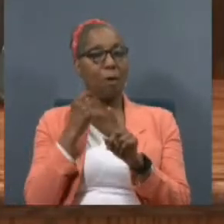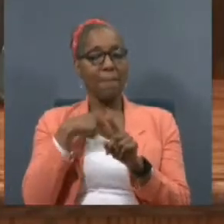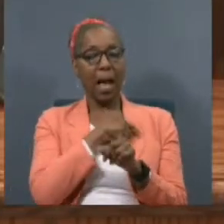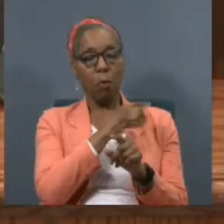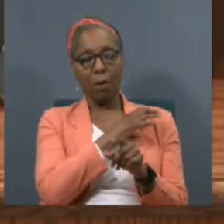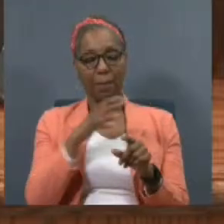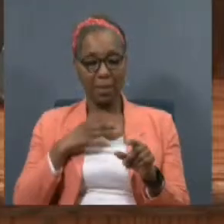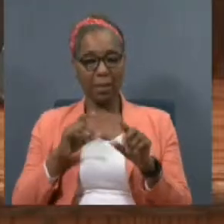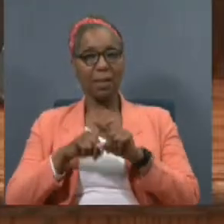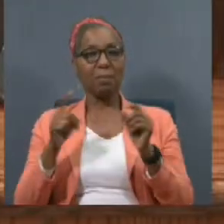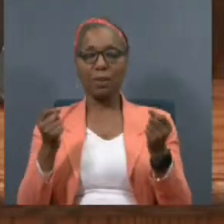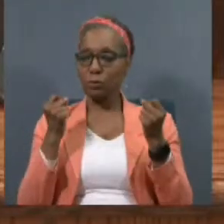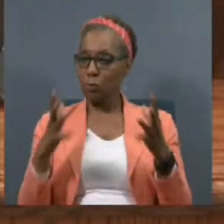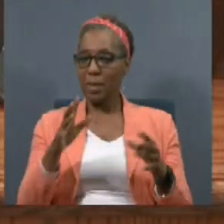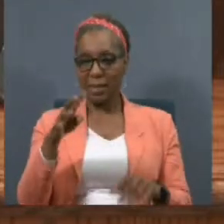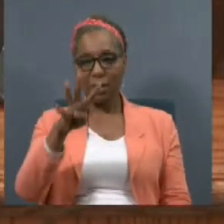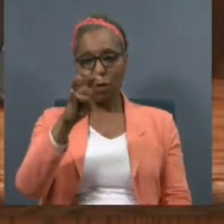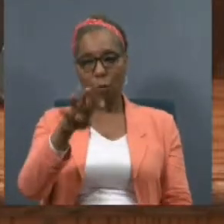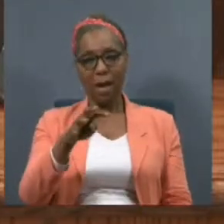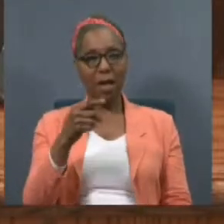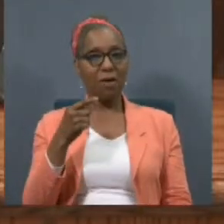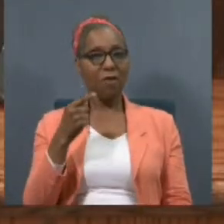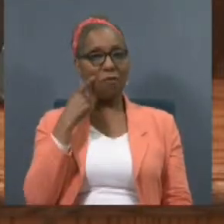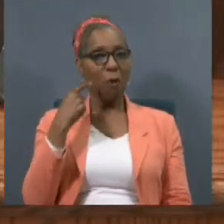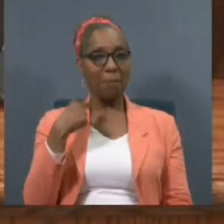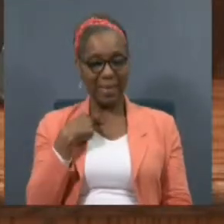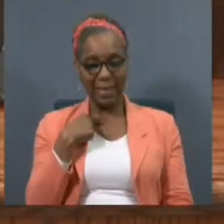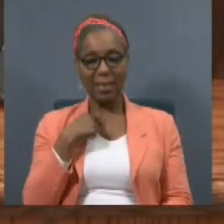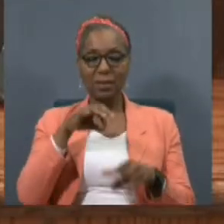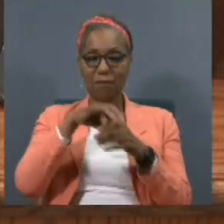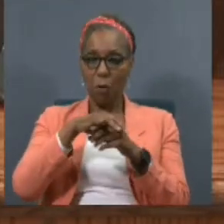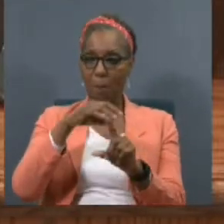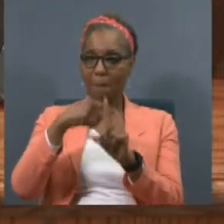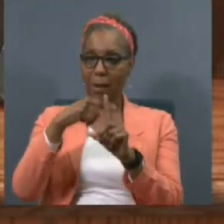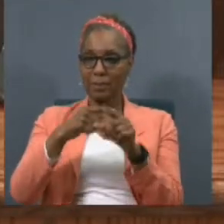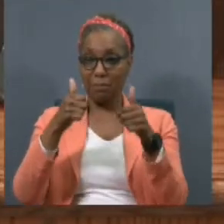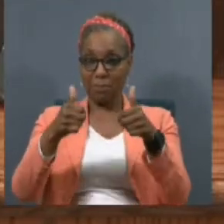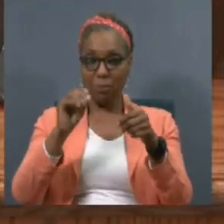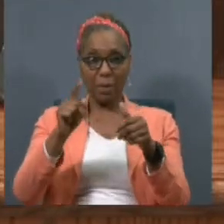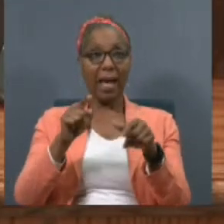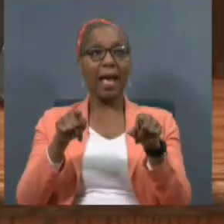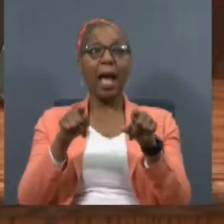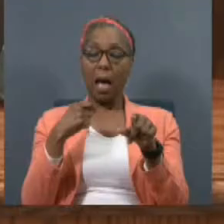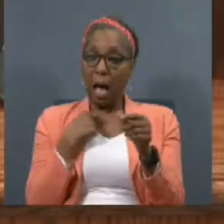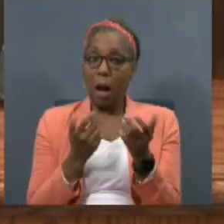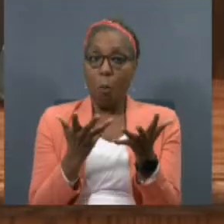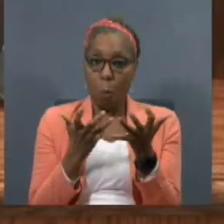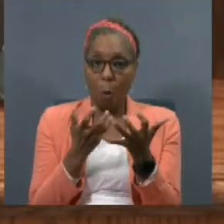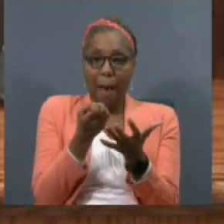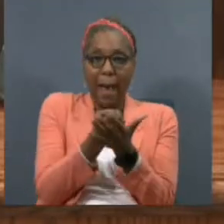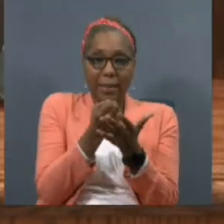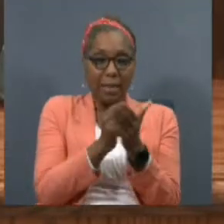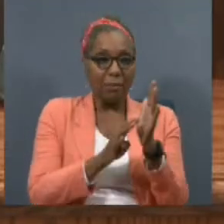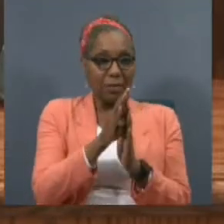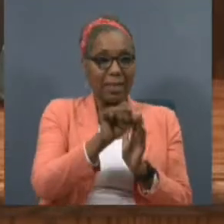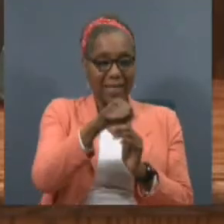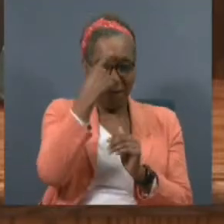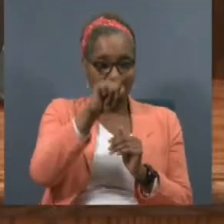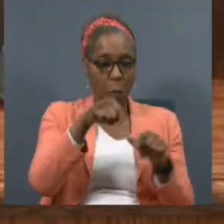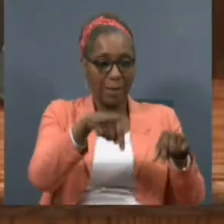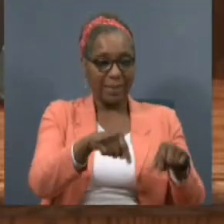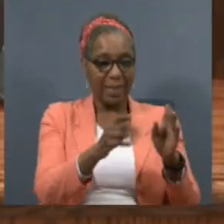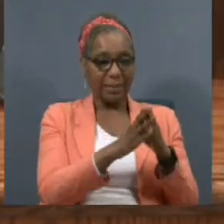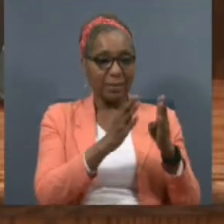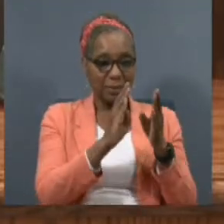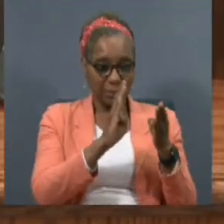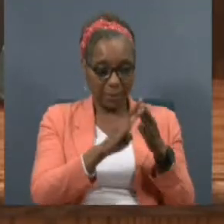But there's too many questions for me to vote positively on this right now, as much as I want economic development for our city. And I think